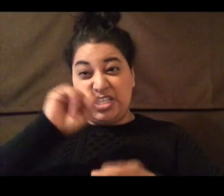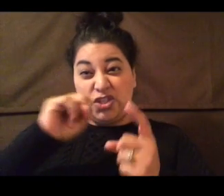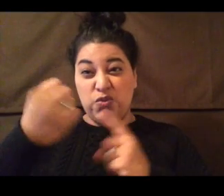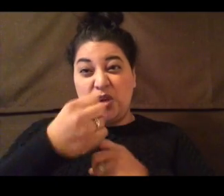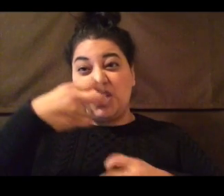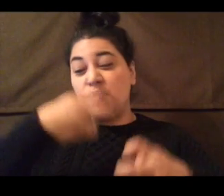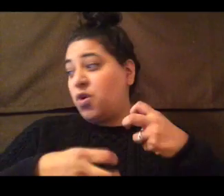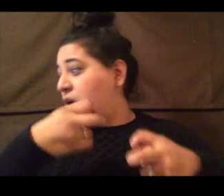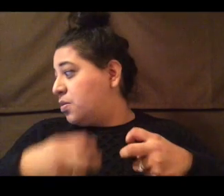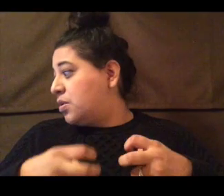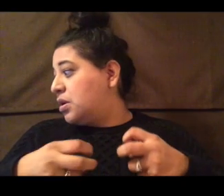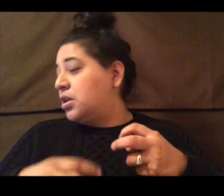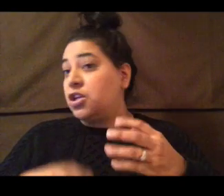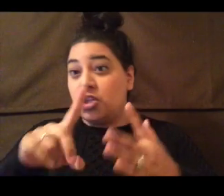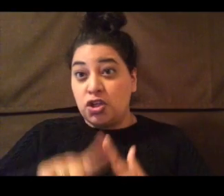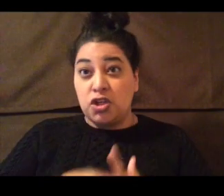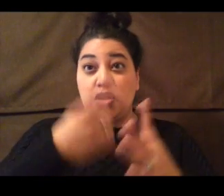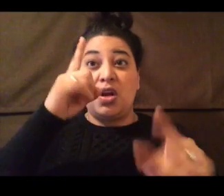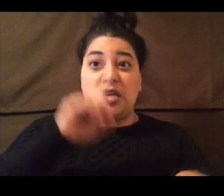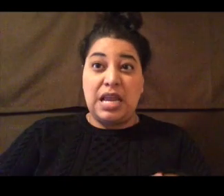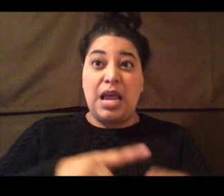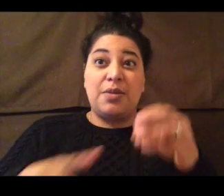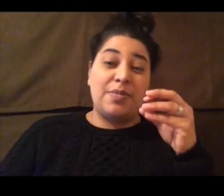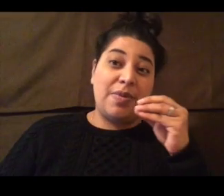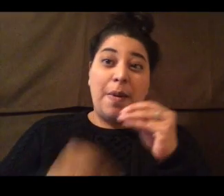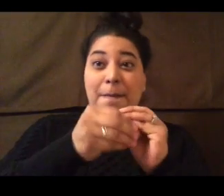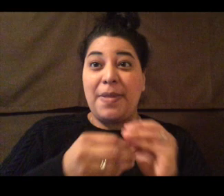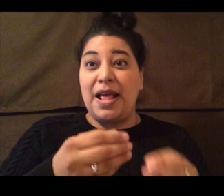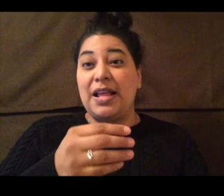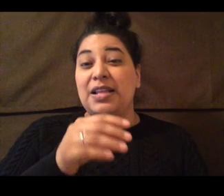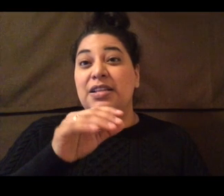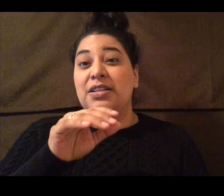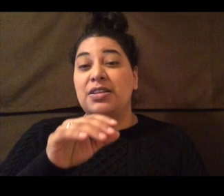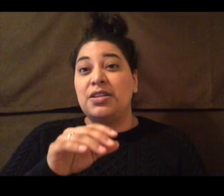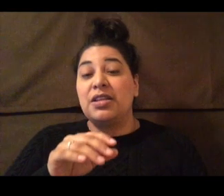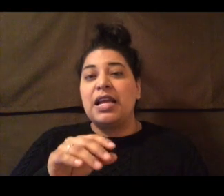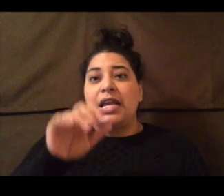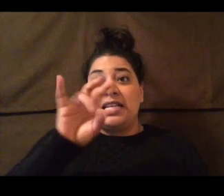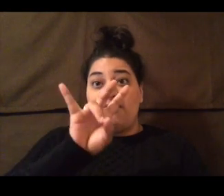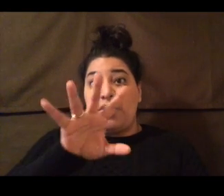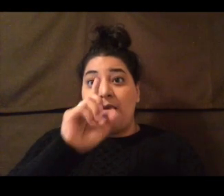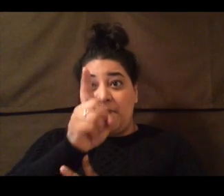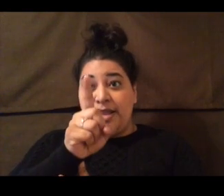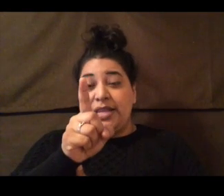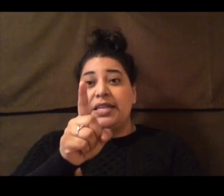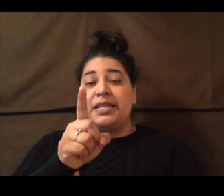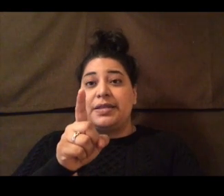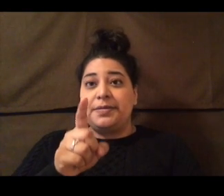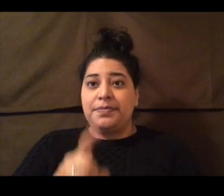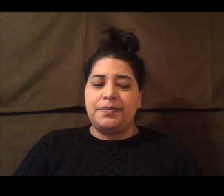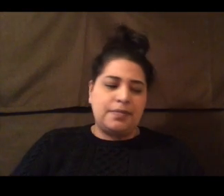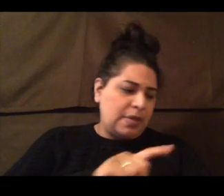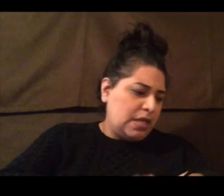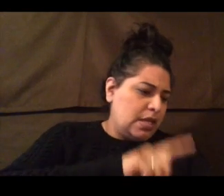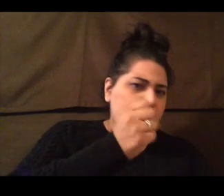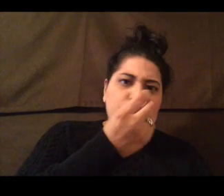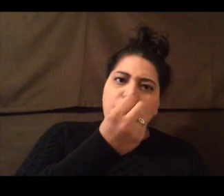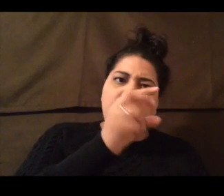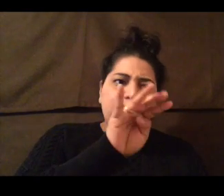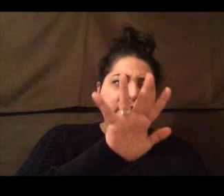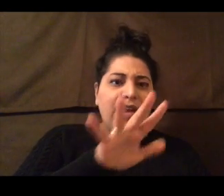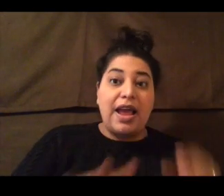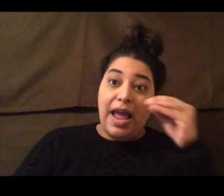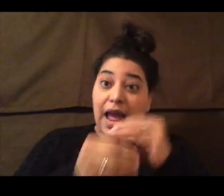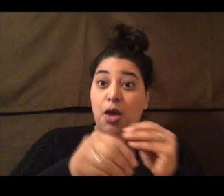I've broken it up into the hour and the minutes. I can still use that. So 12:45 plus an hour, so